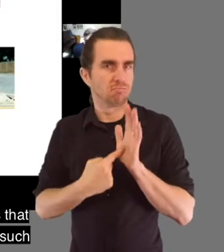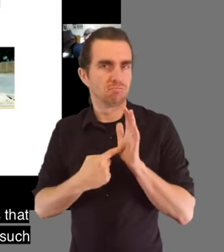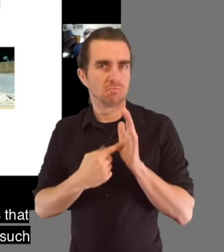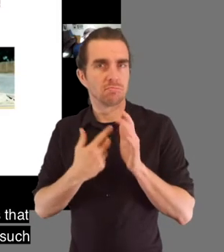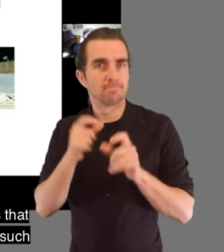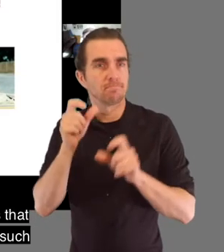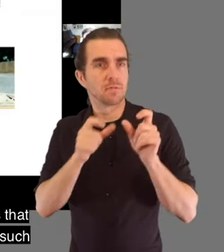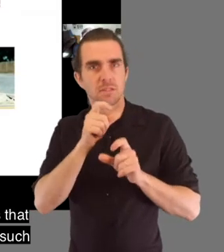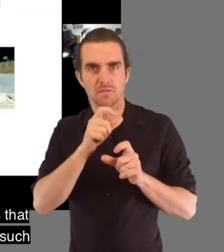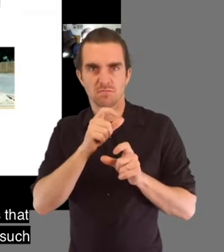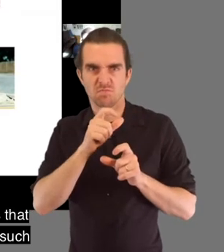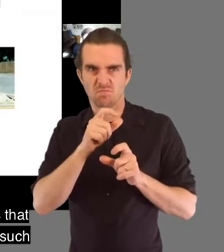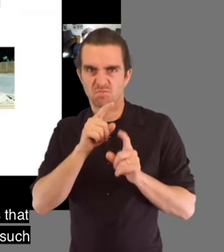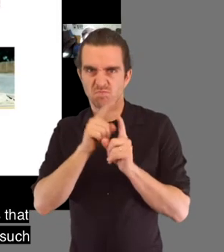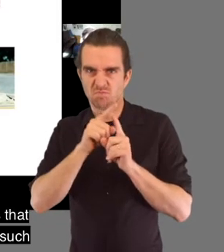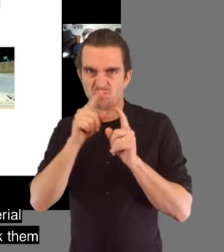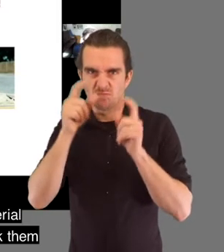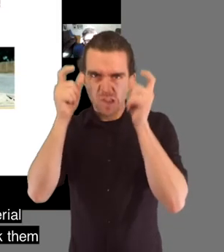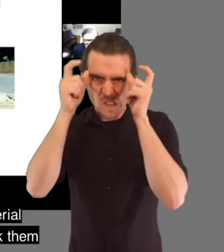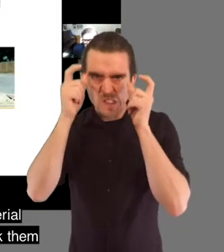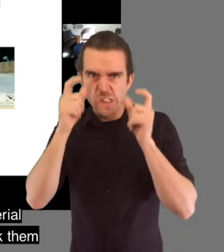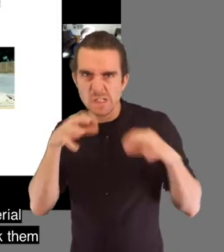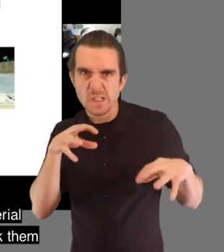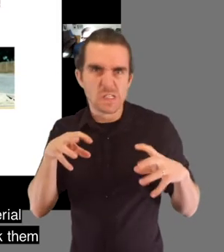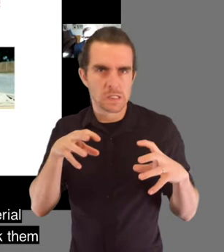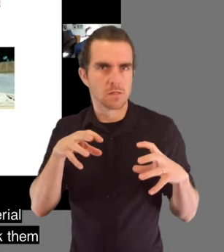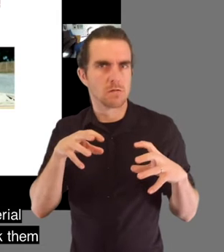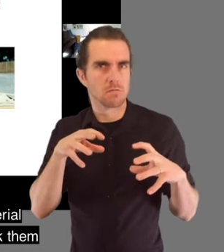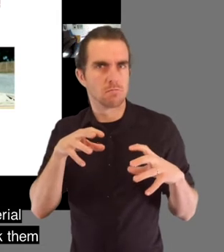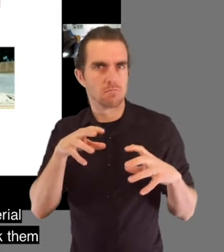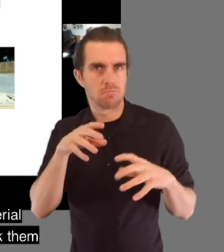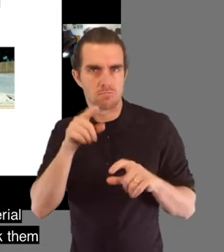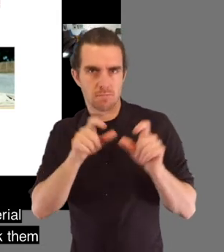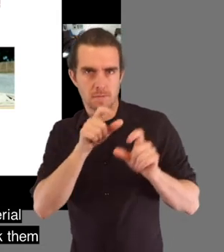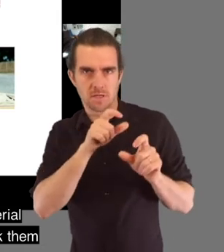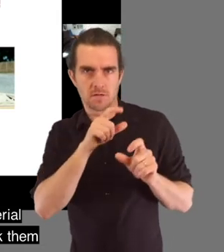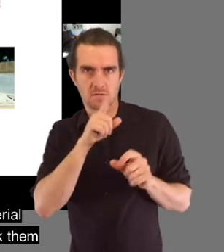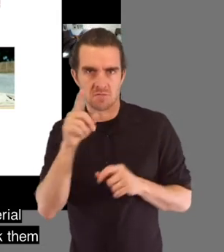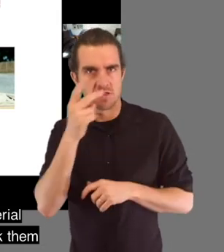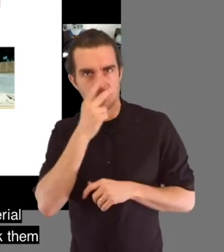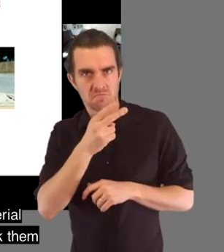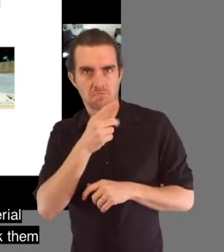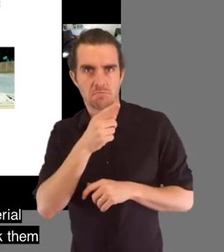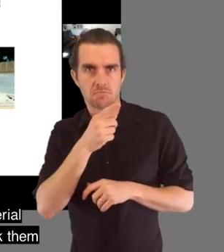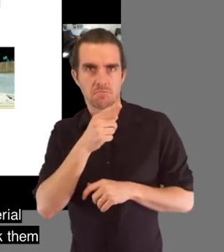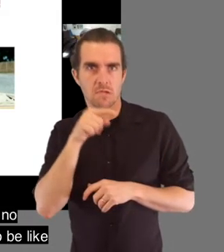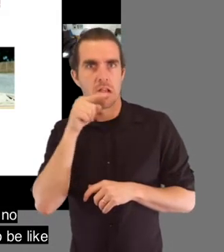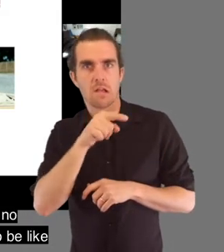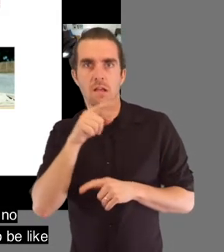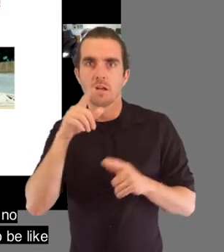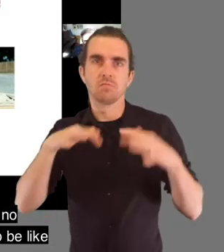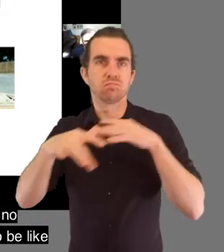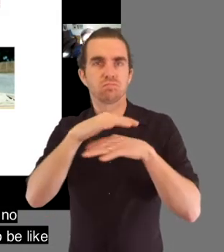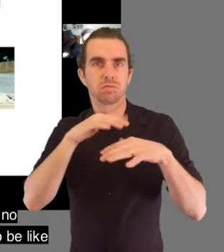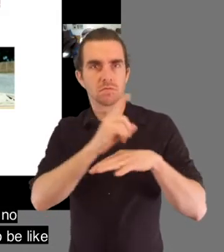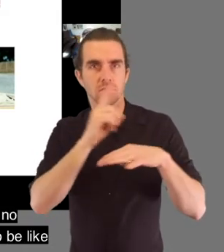reality is that the most evil people, if there are such things in the world, like mass serial killers and so on, you wouldn't be able to pick them out from